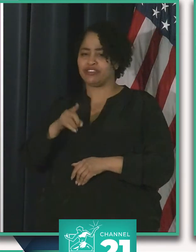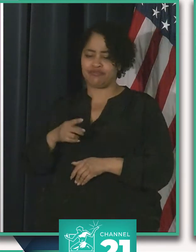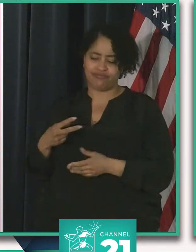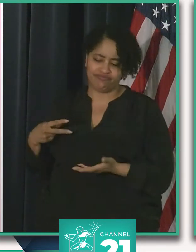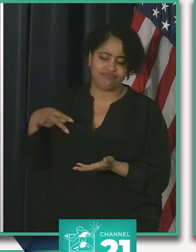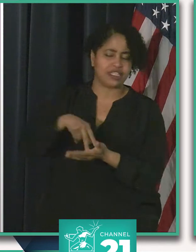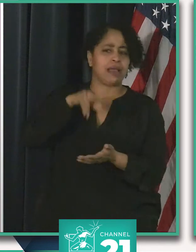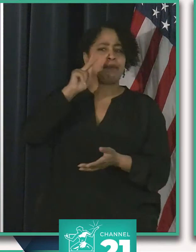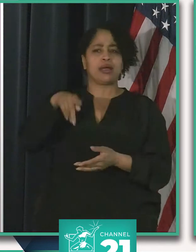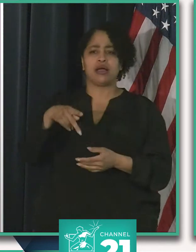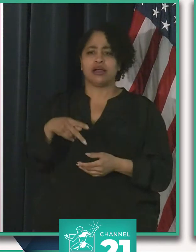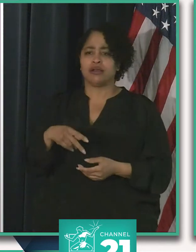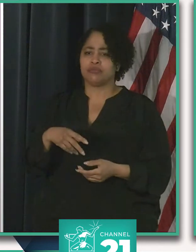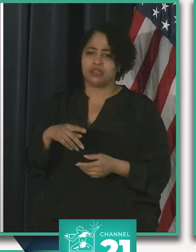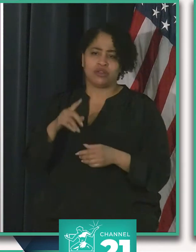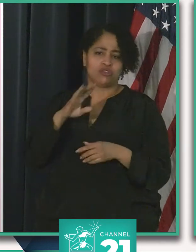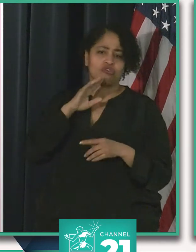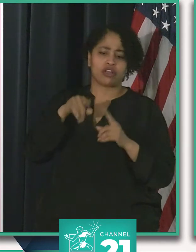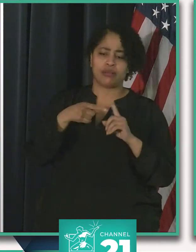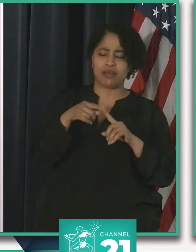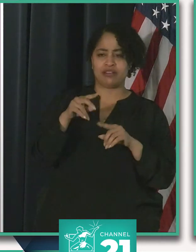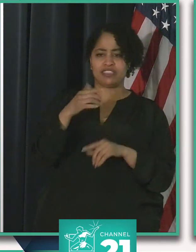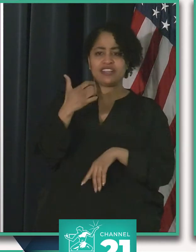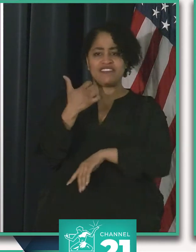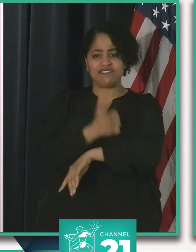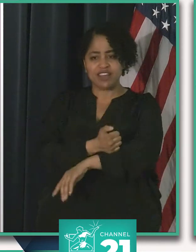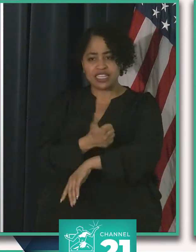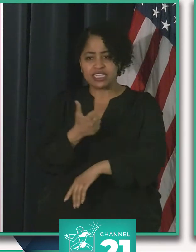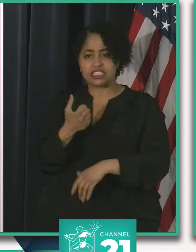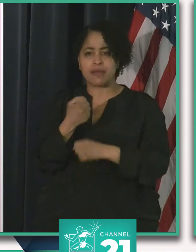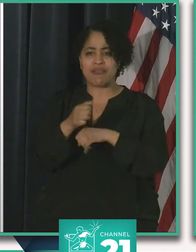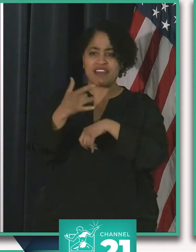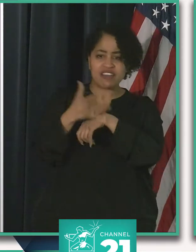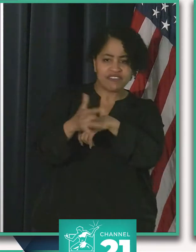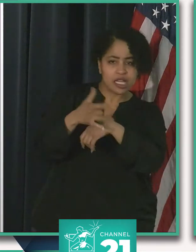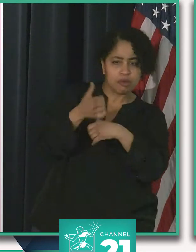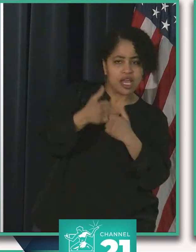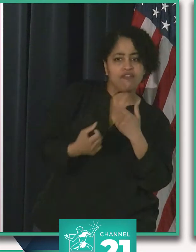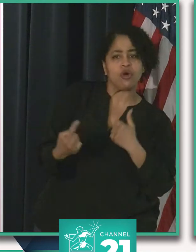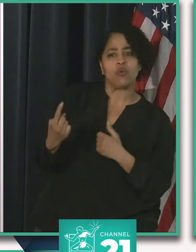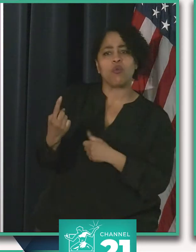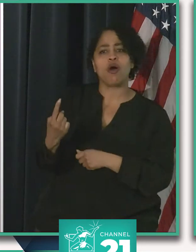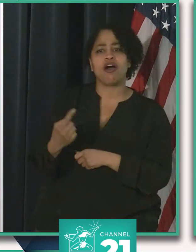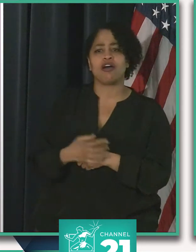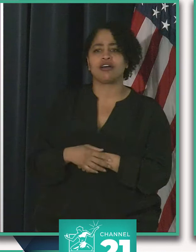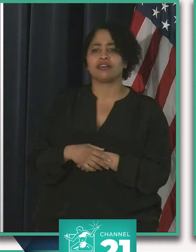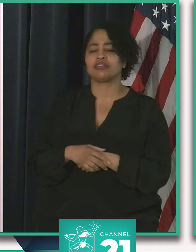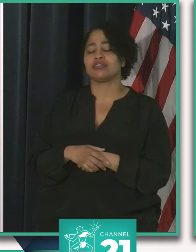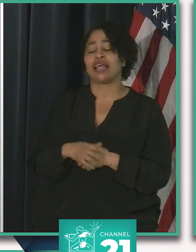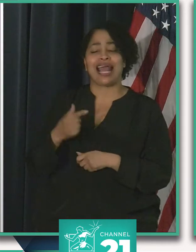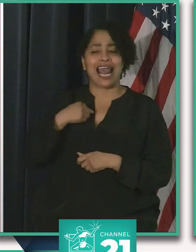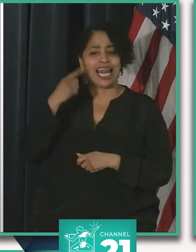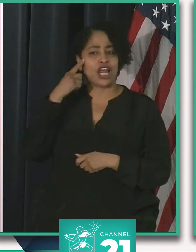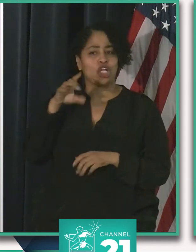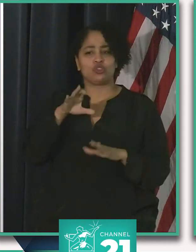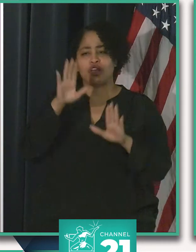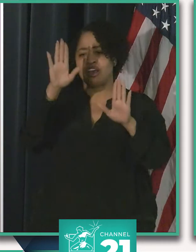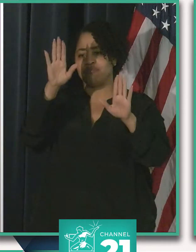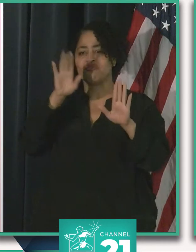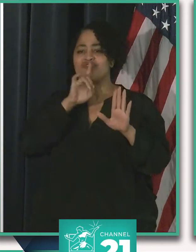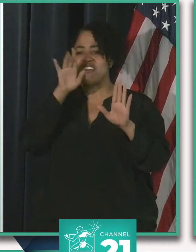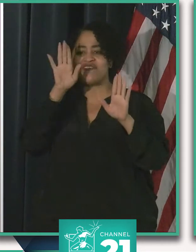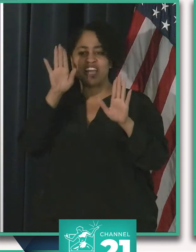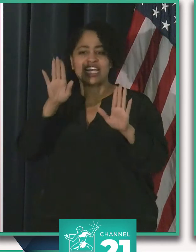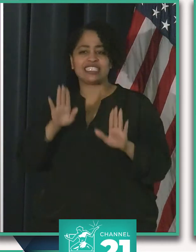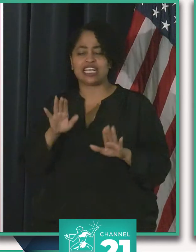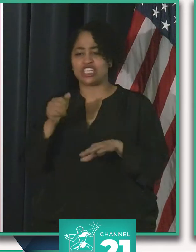out when it comes to the vaccination and making it available for everyone. I think you're doing a fantastic job